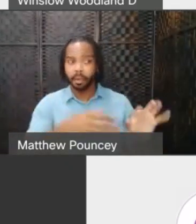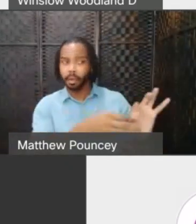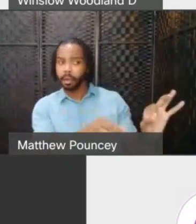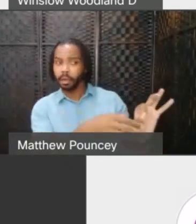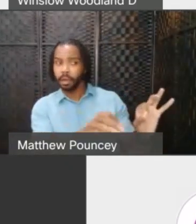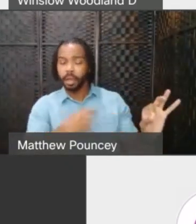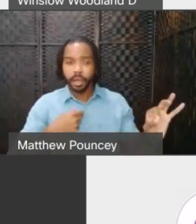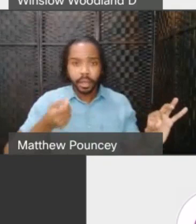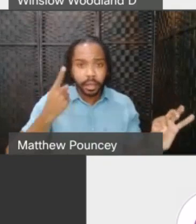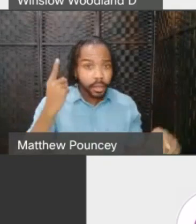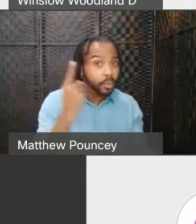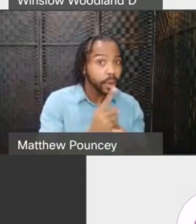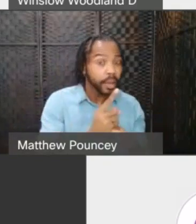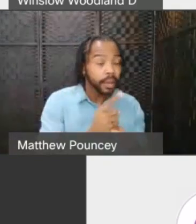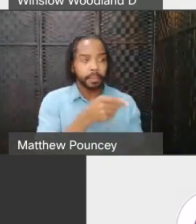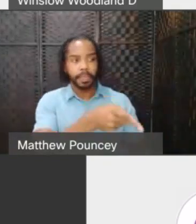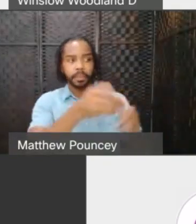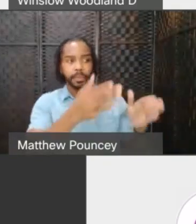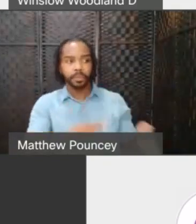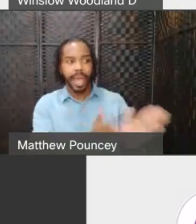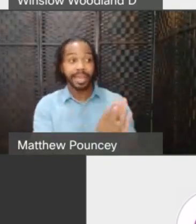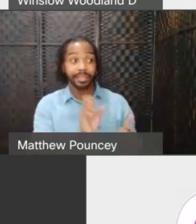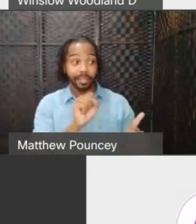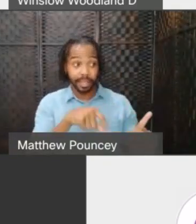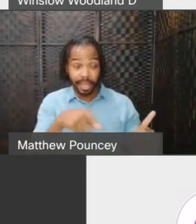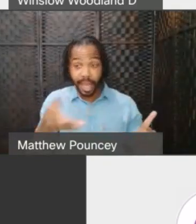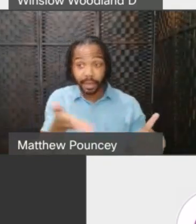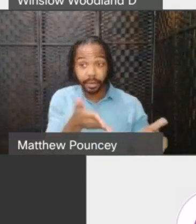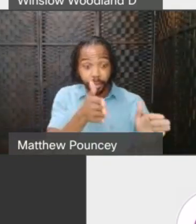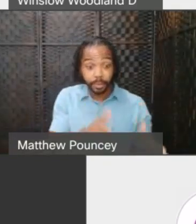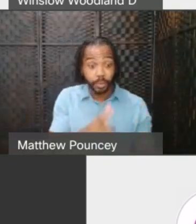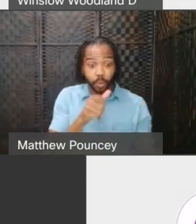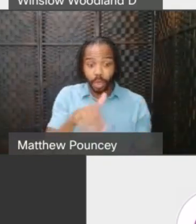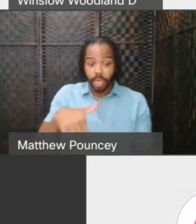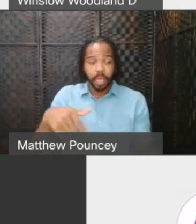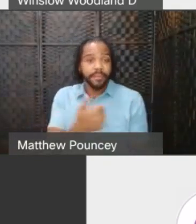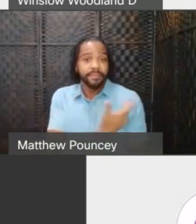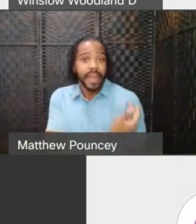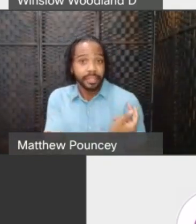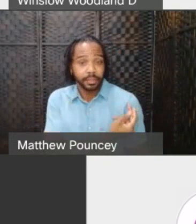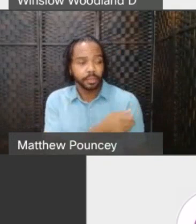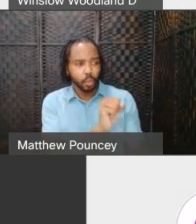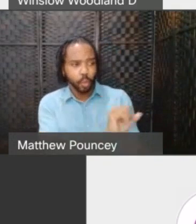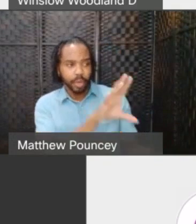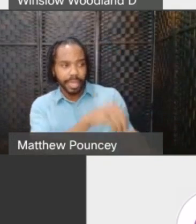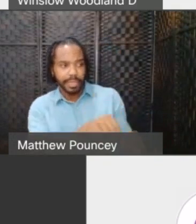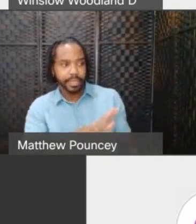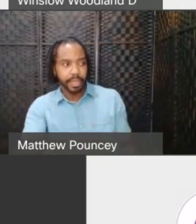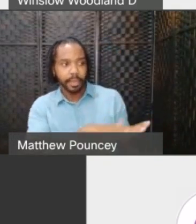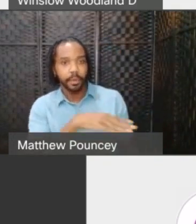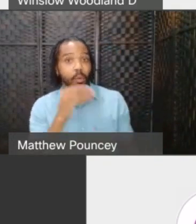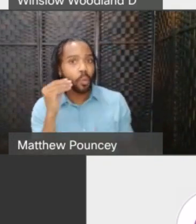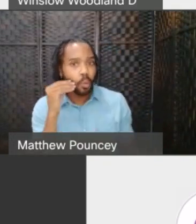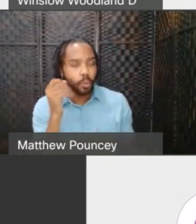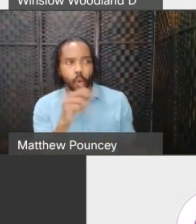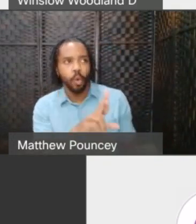the person is asking, can they hire someone who's not vaccinated to work in their home